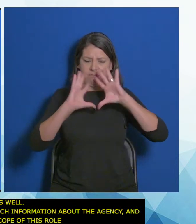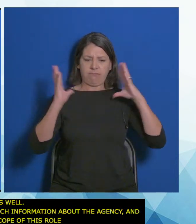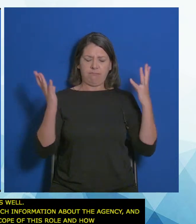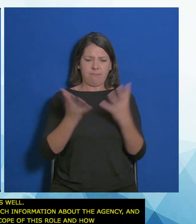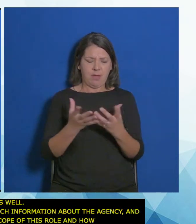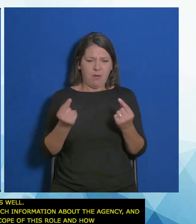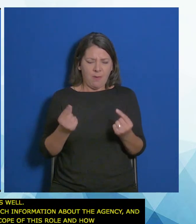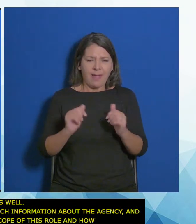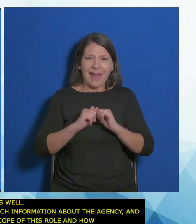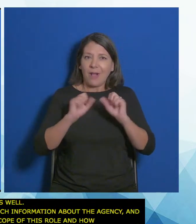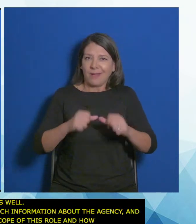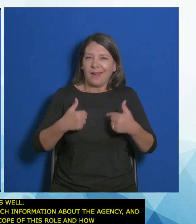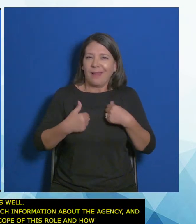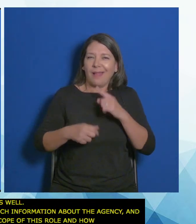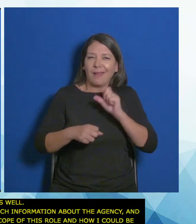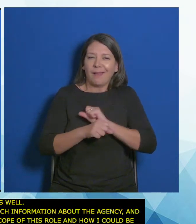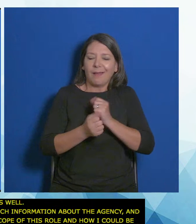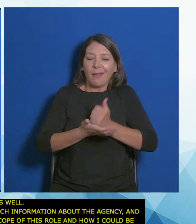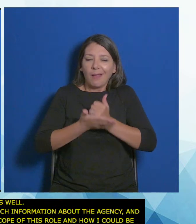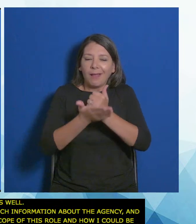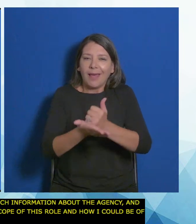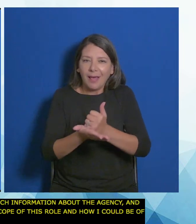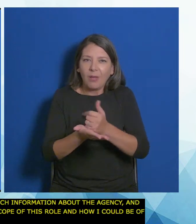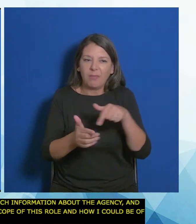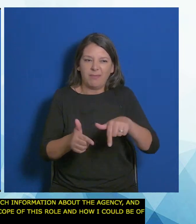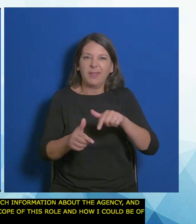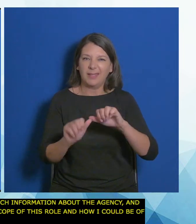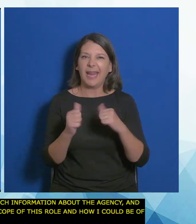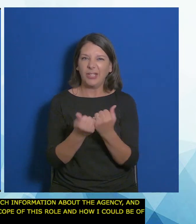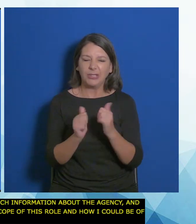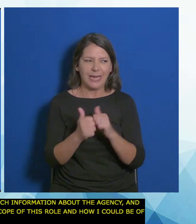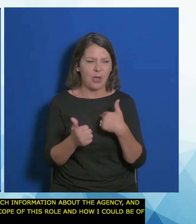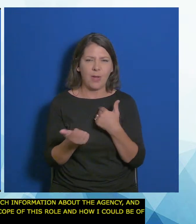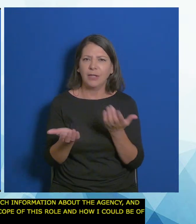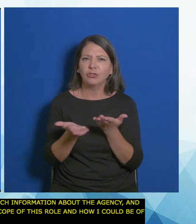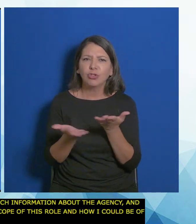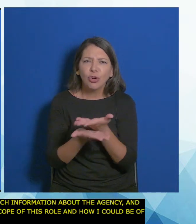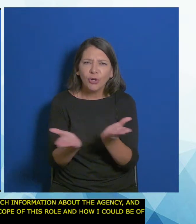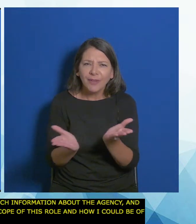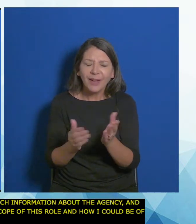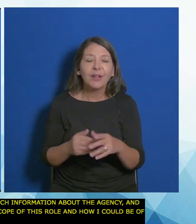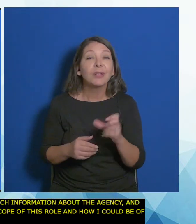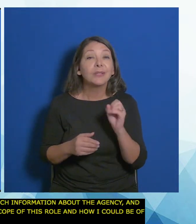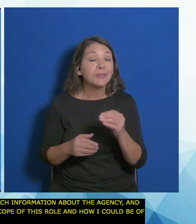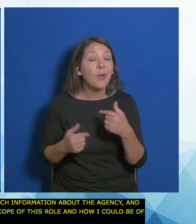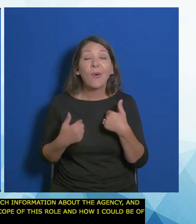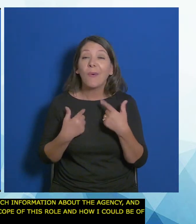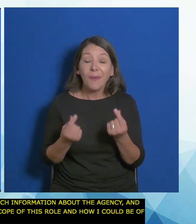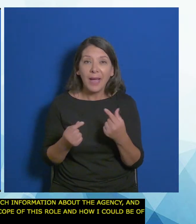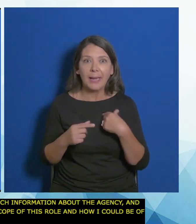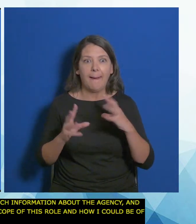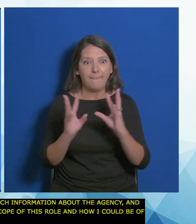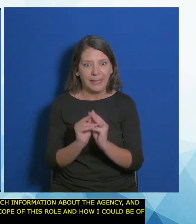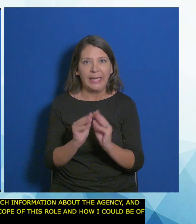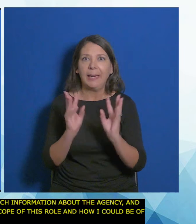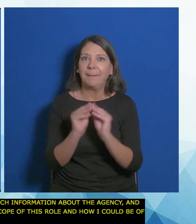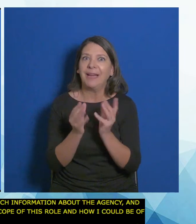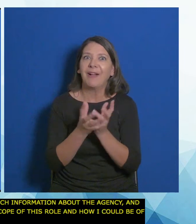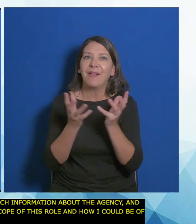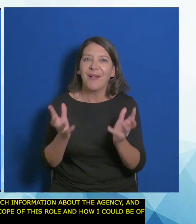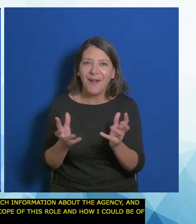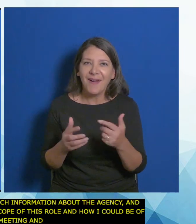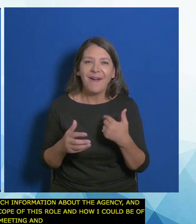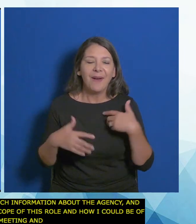service and of help to the agency. And so one of the things I did was set a lot of meetings. Took a lot of time and talked to a lot of